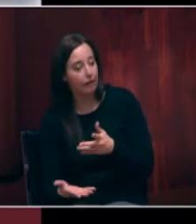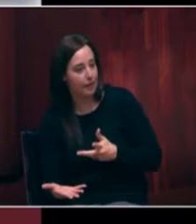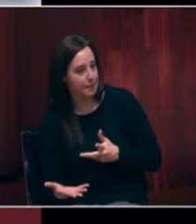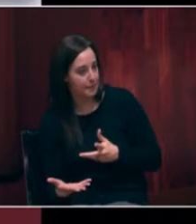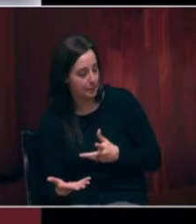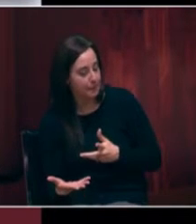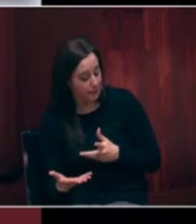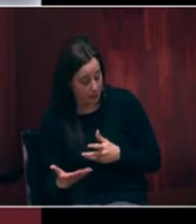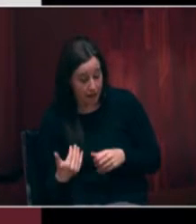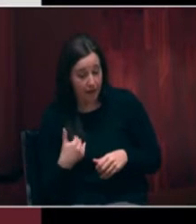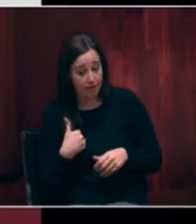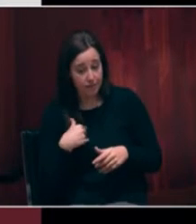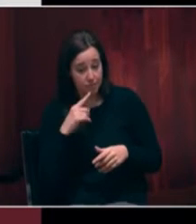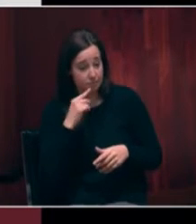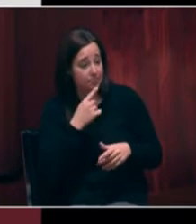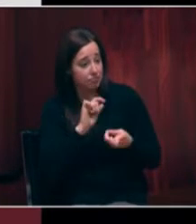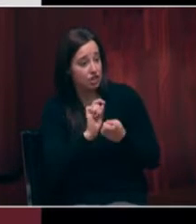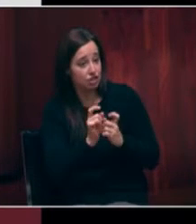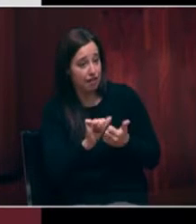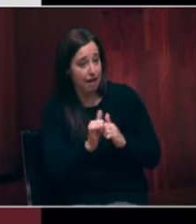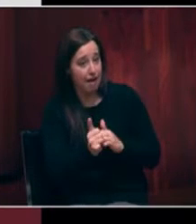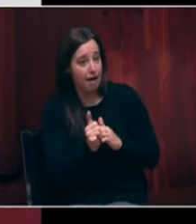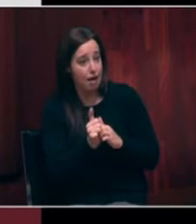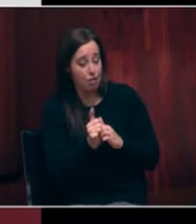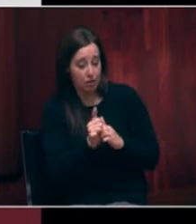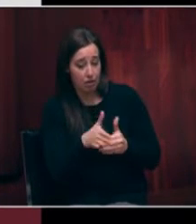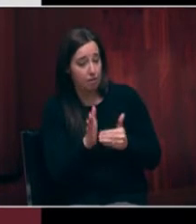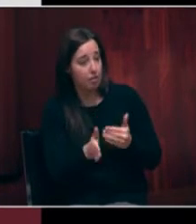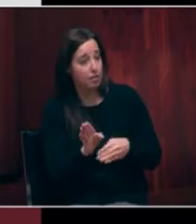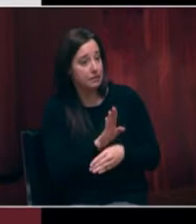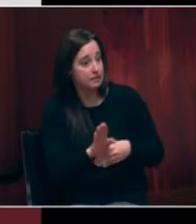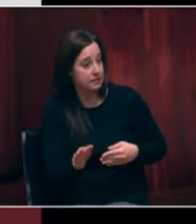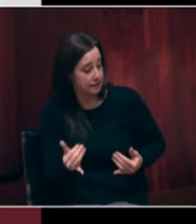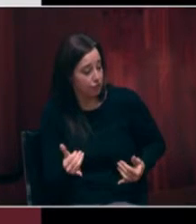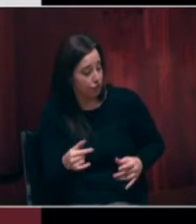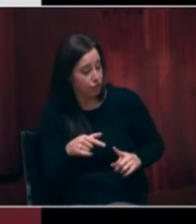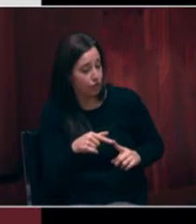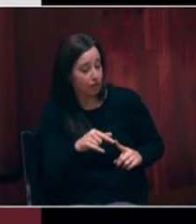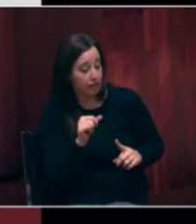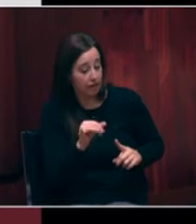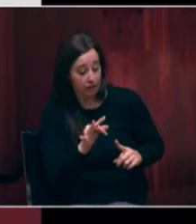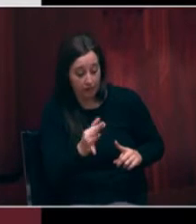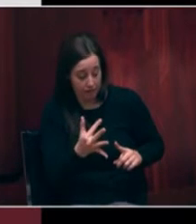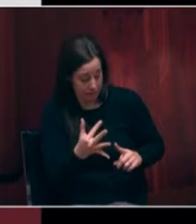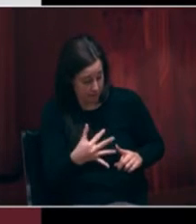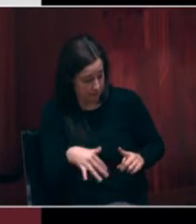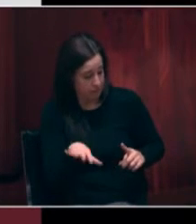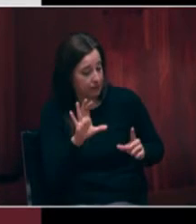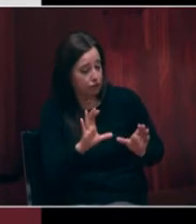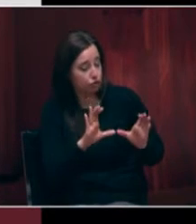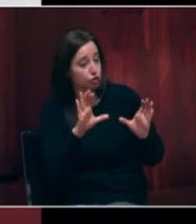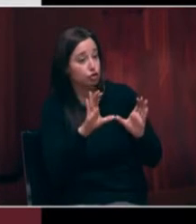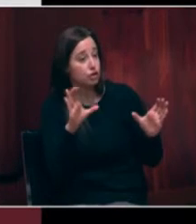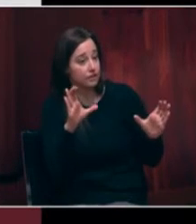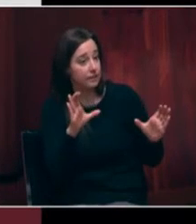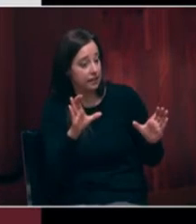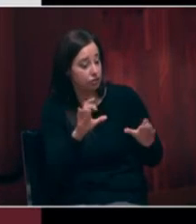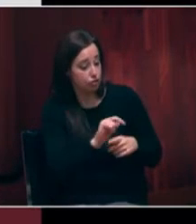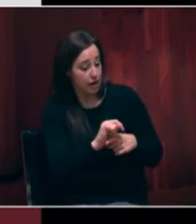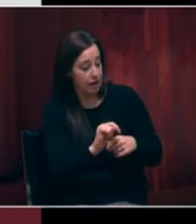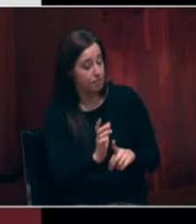we do our business now. So one of them is if you took the Certificate of Federal Records Management training with us before, everything